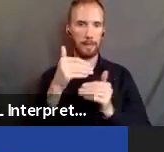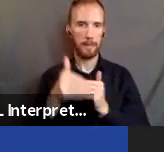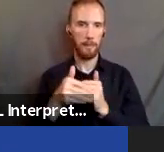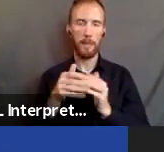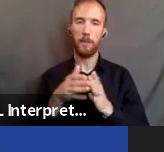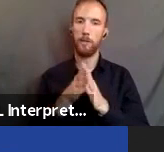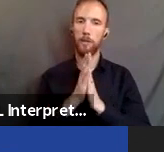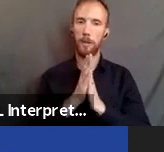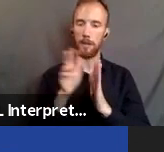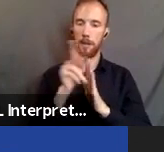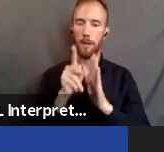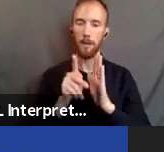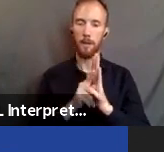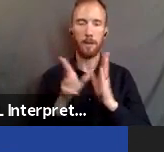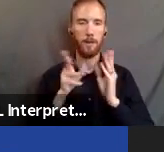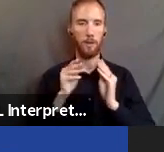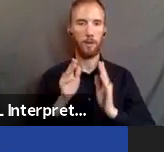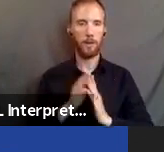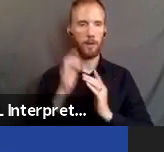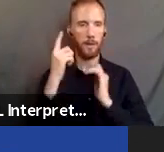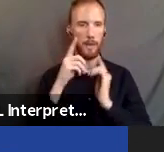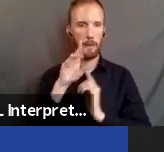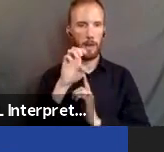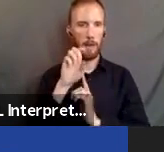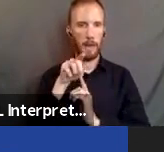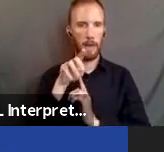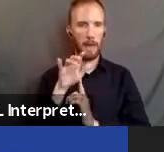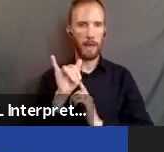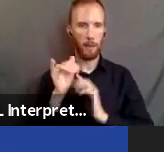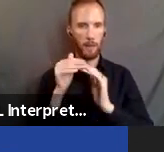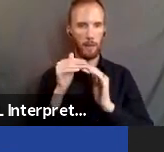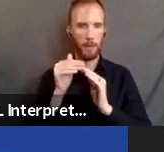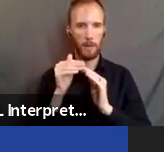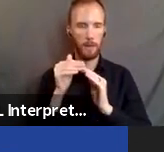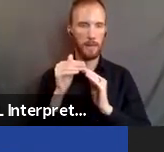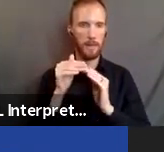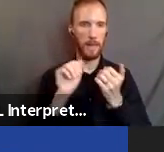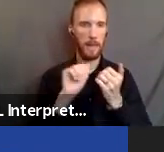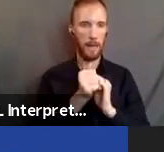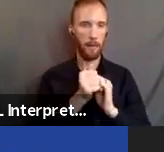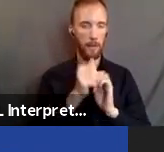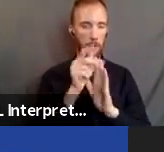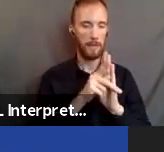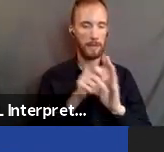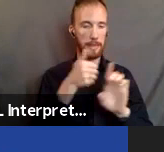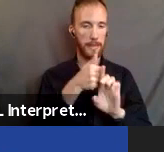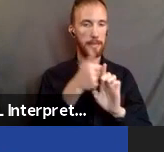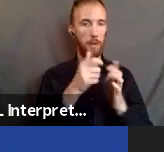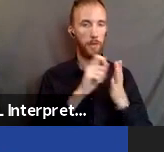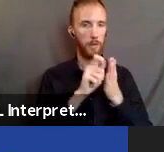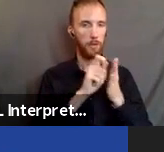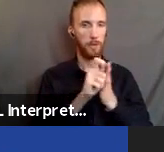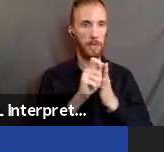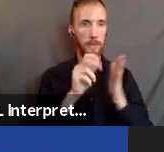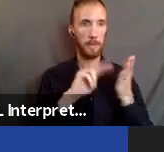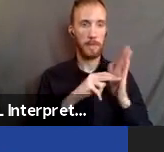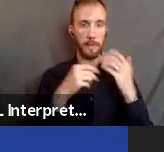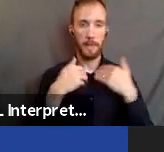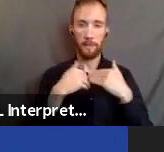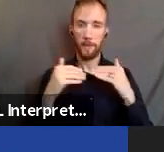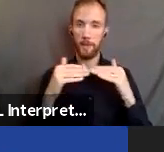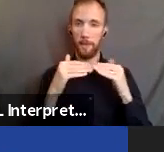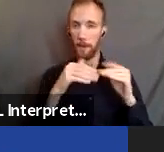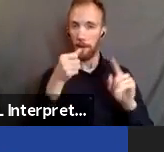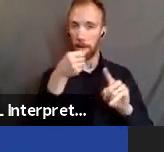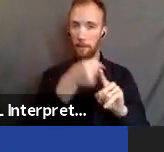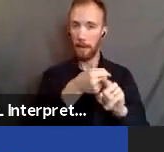equity implications of their policies both as written meaning does the policy have a fair positive impact on our greatest needs